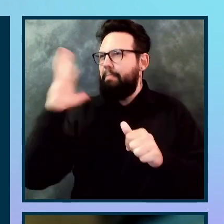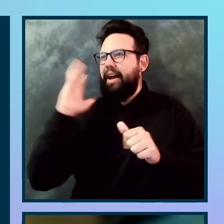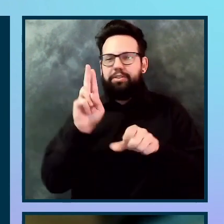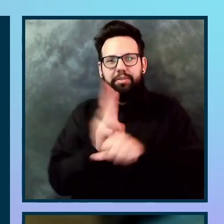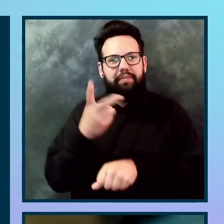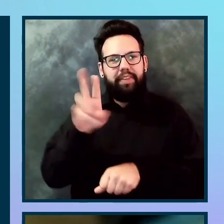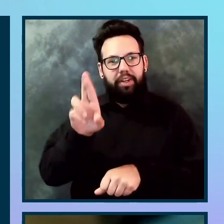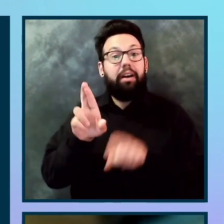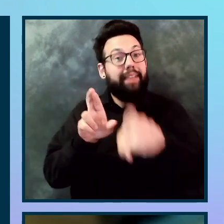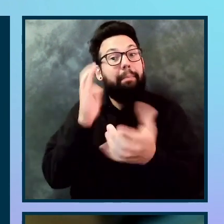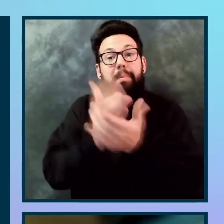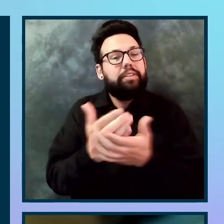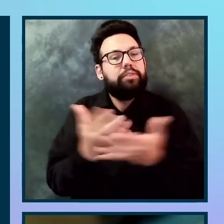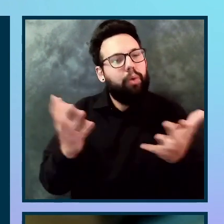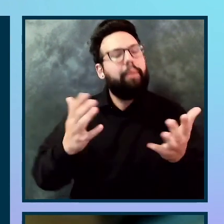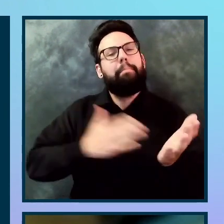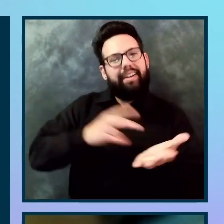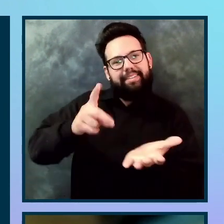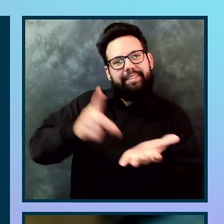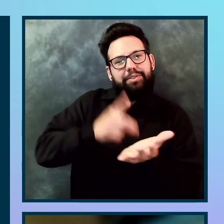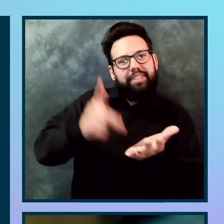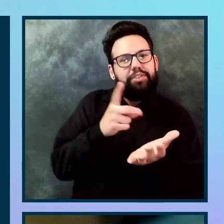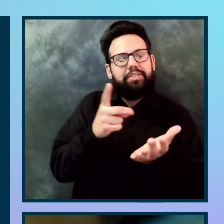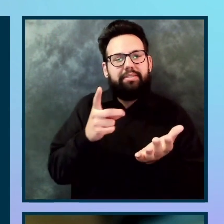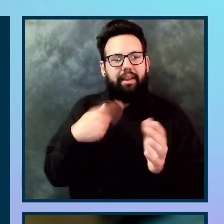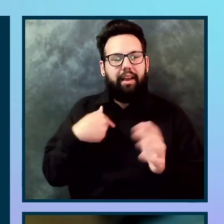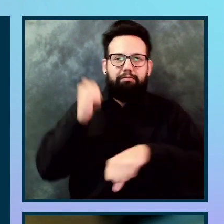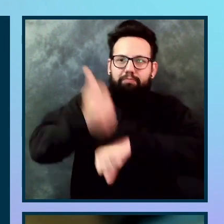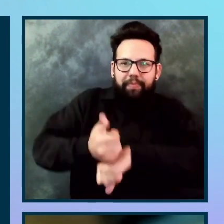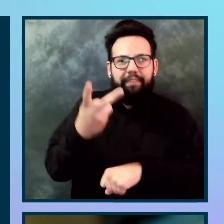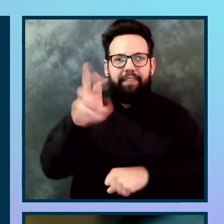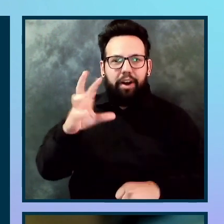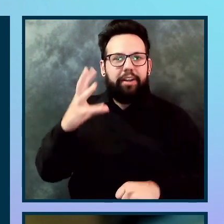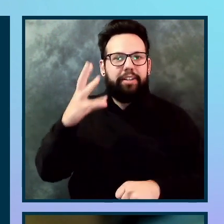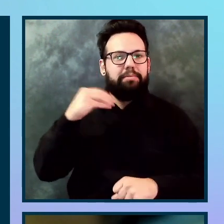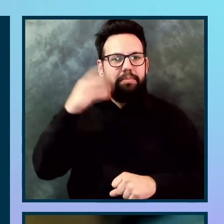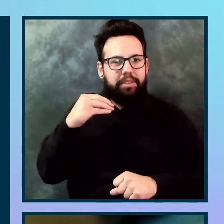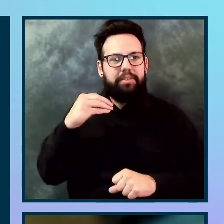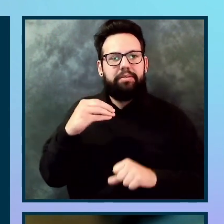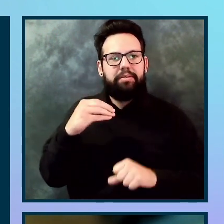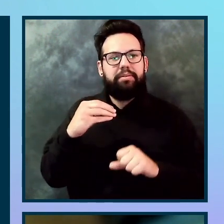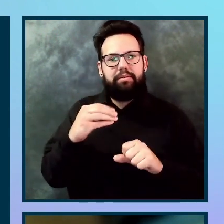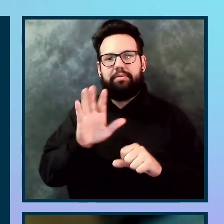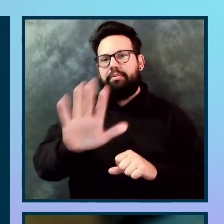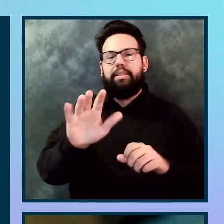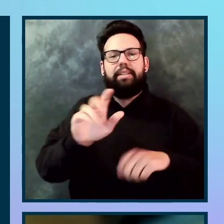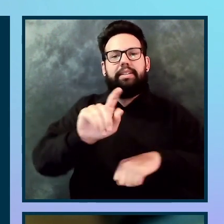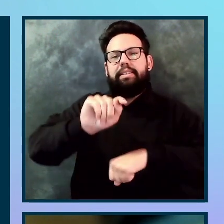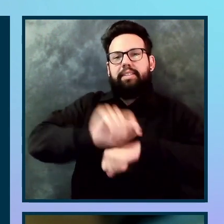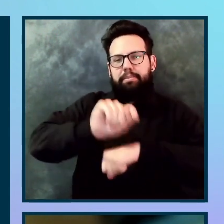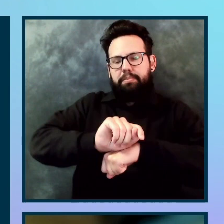image of my dissertation, which is the virtual reality experience I did about the temple to Mithras on Hadrian's Wall at